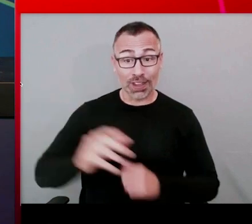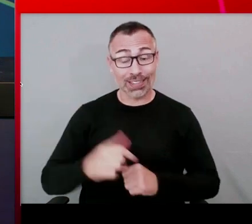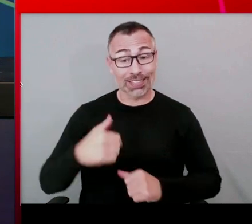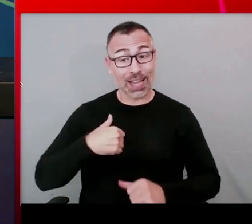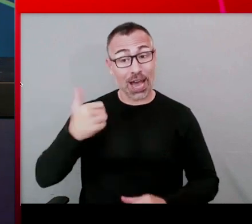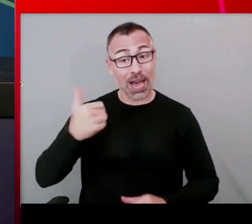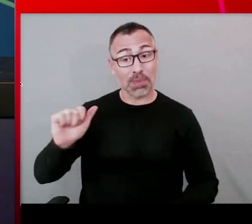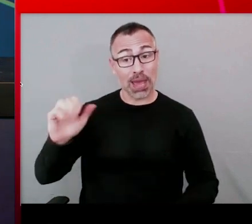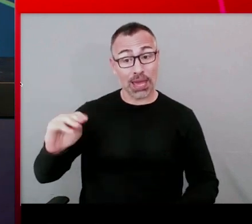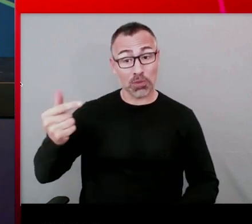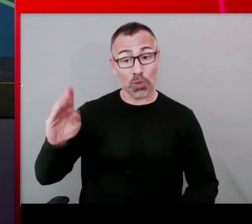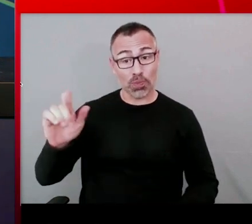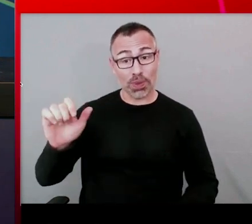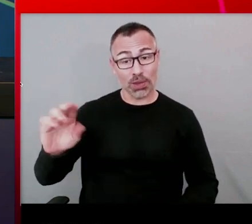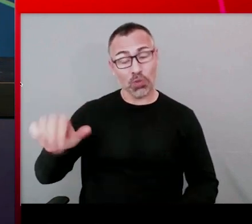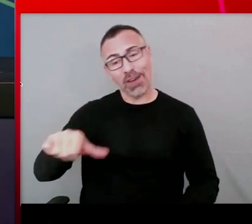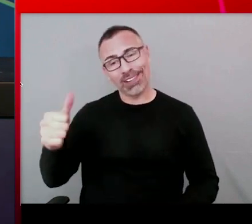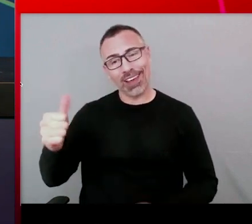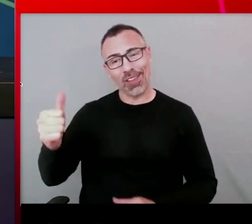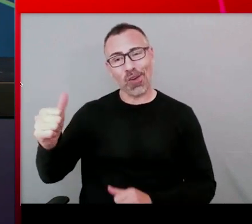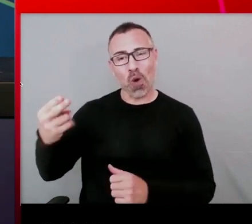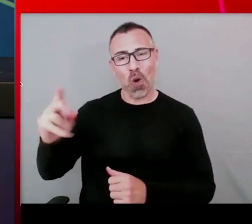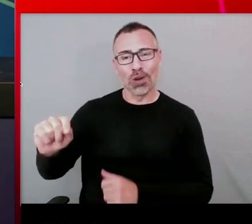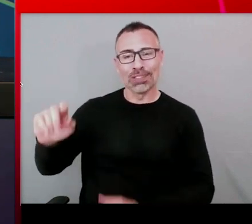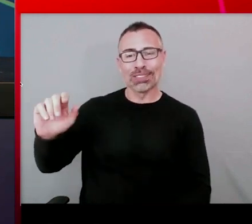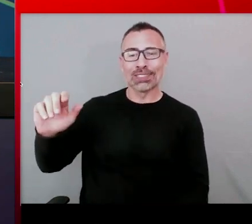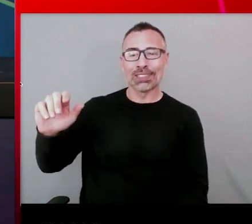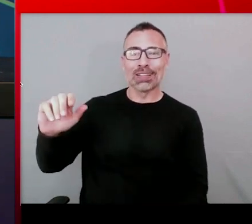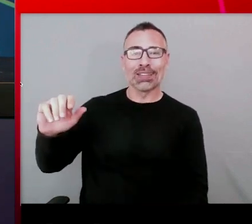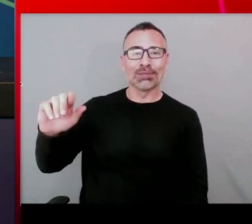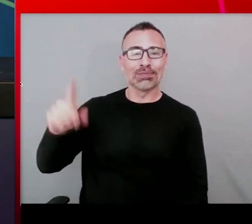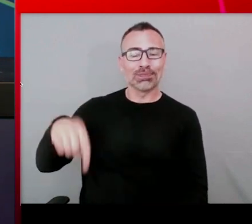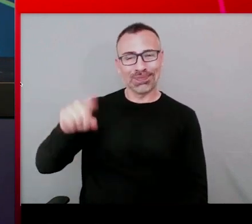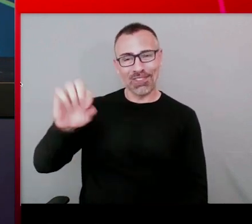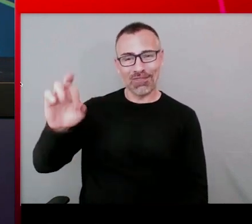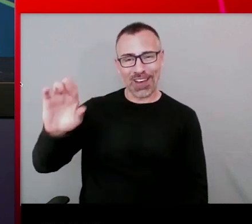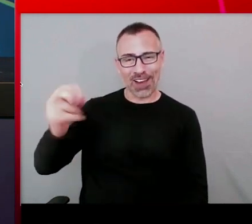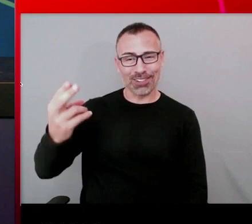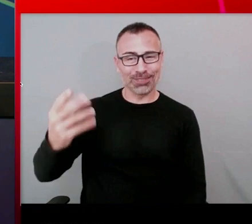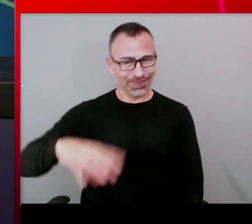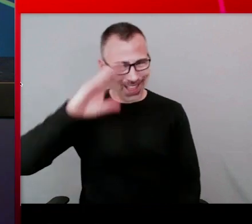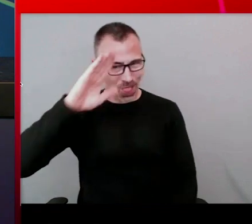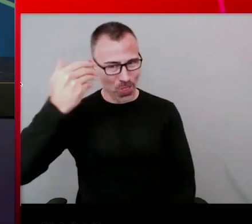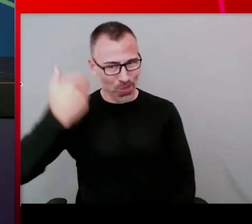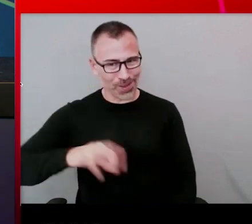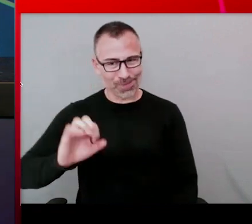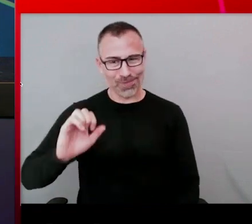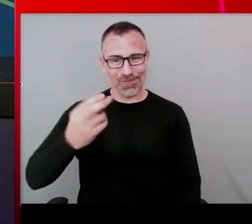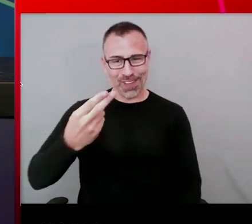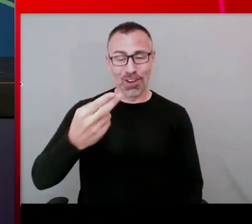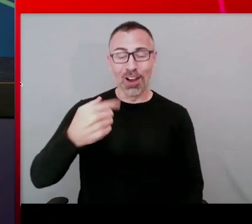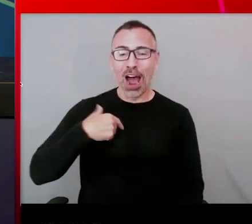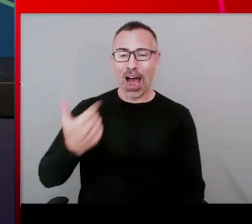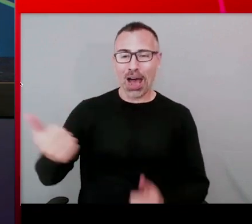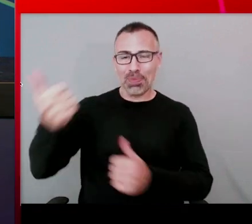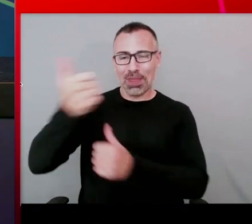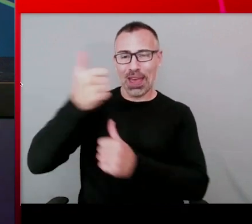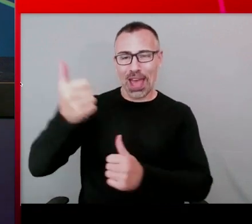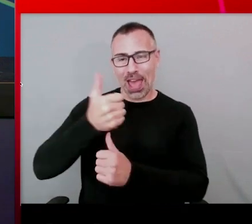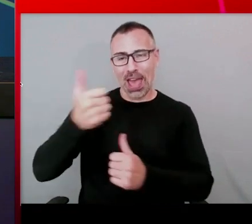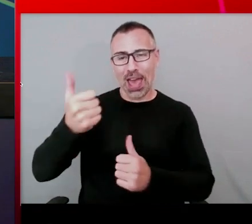another wonderful host. Tell them about yourself. Hi, yeah, well, thank you, A.M. Please. My name is Farrah Campbell. I'm the head of the modern compute community